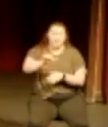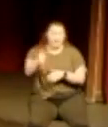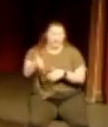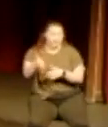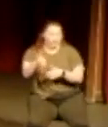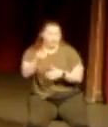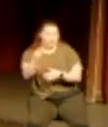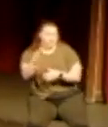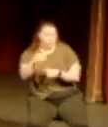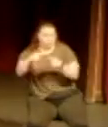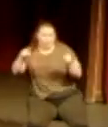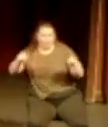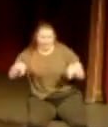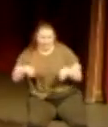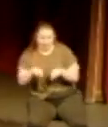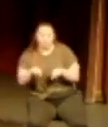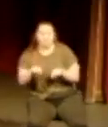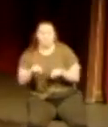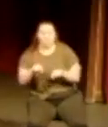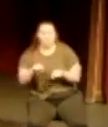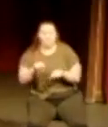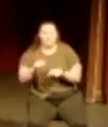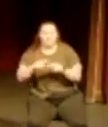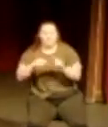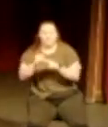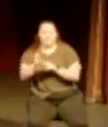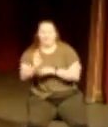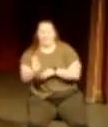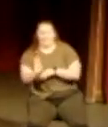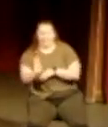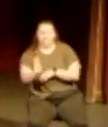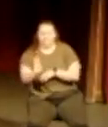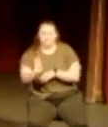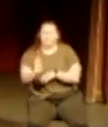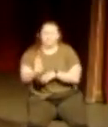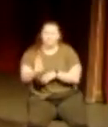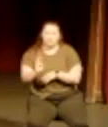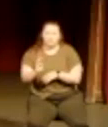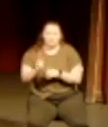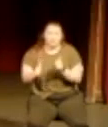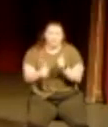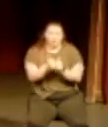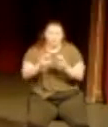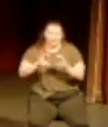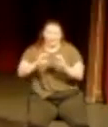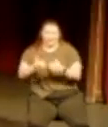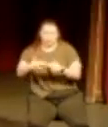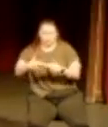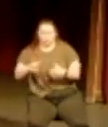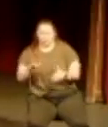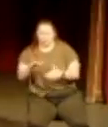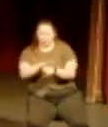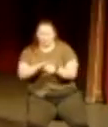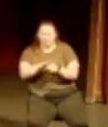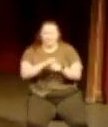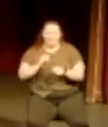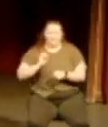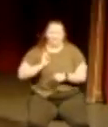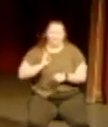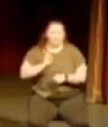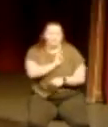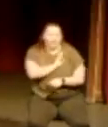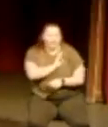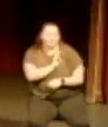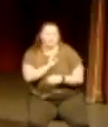the south of Building A is Building B. That's where most of our classroom space is, most of our faculty